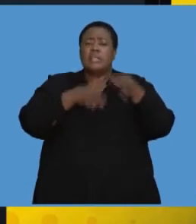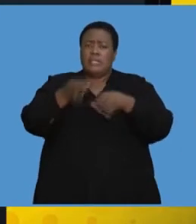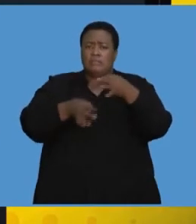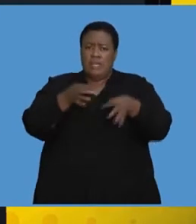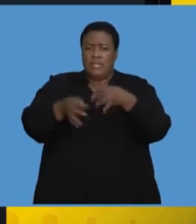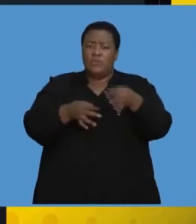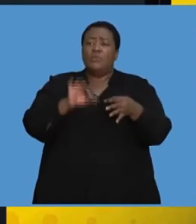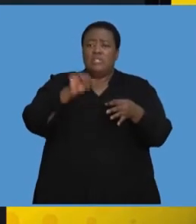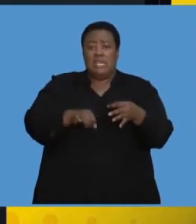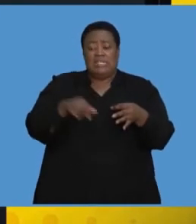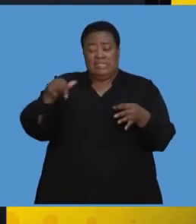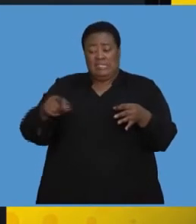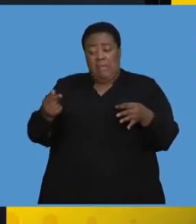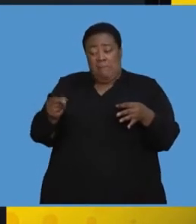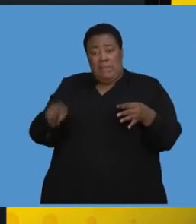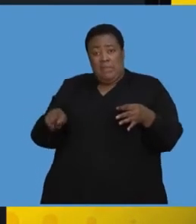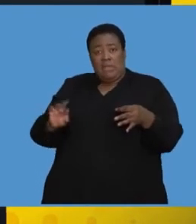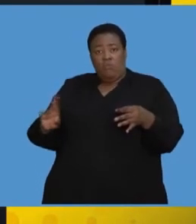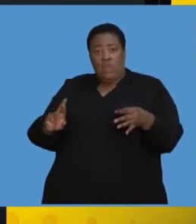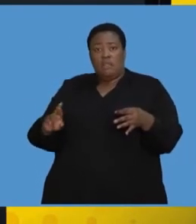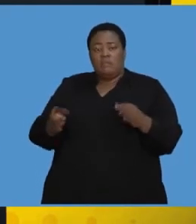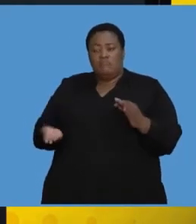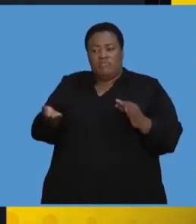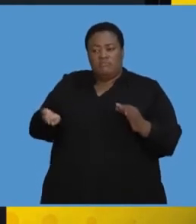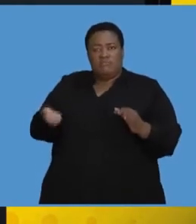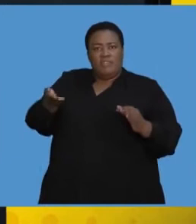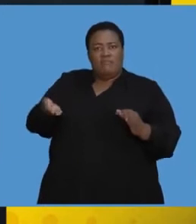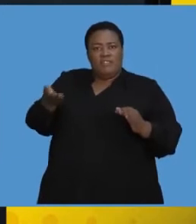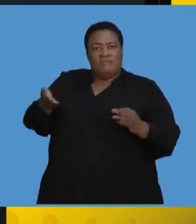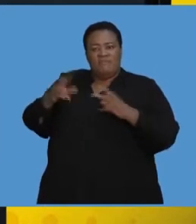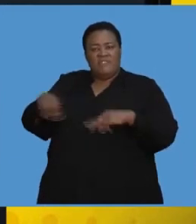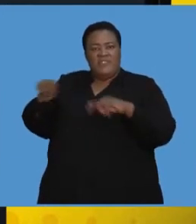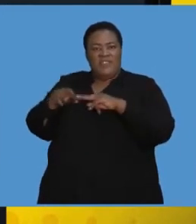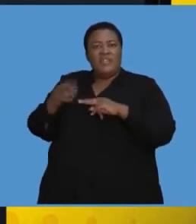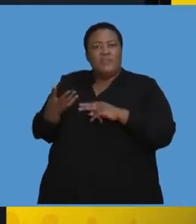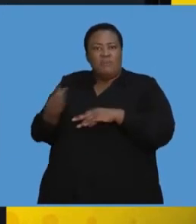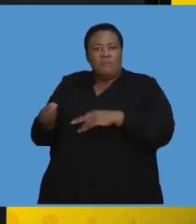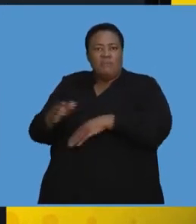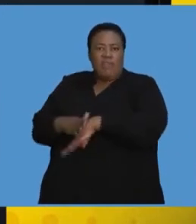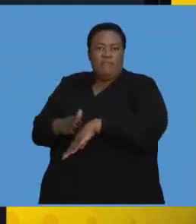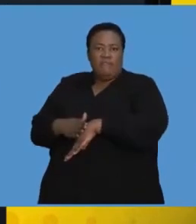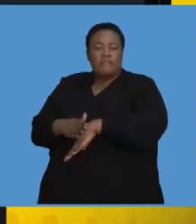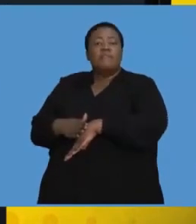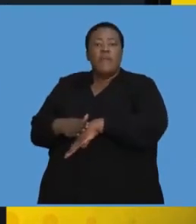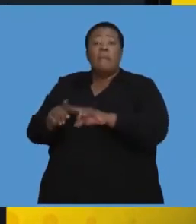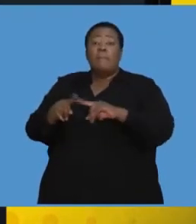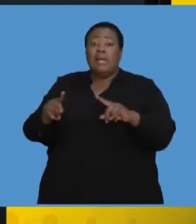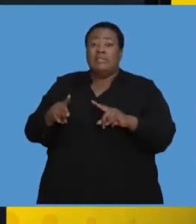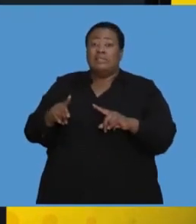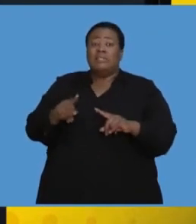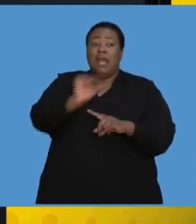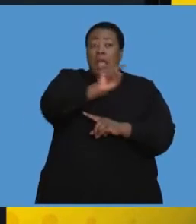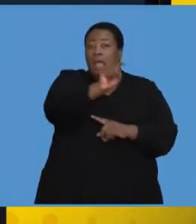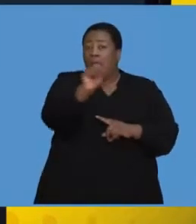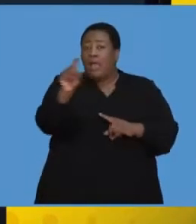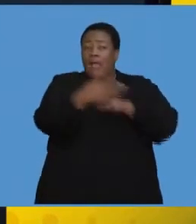need to be able to explain, to say as much as we might appreciate that the rand is gaining value against the yen,